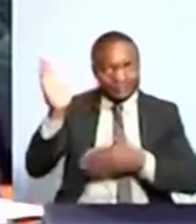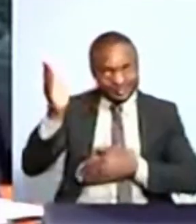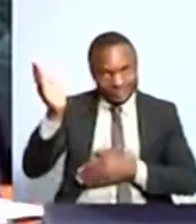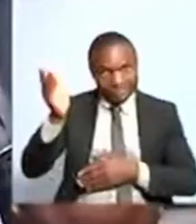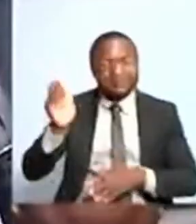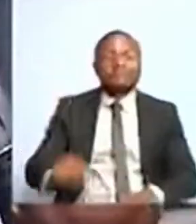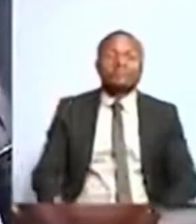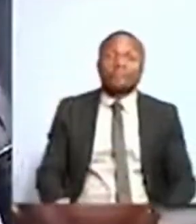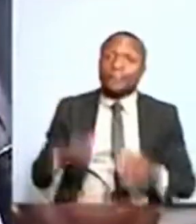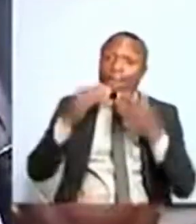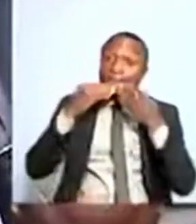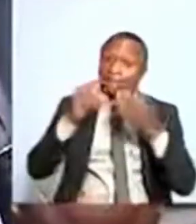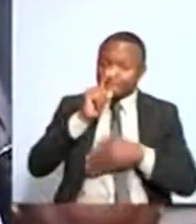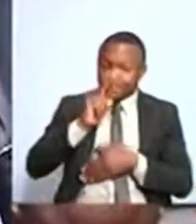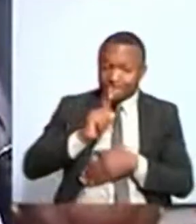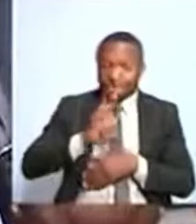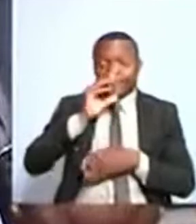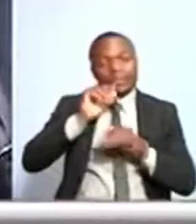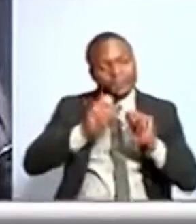Thank you, Madam Speaker, well guided.